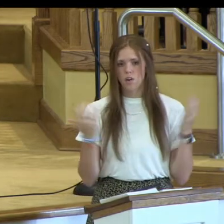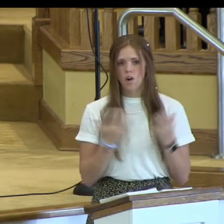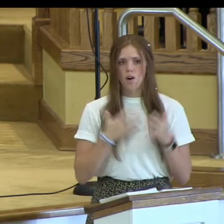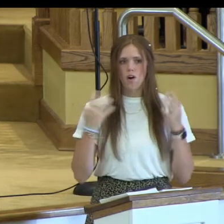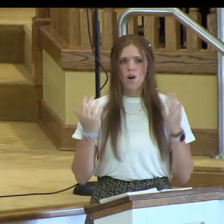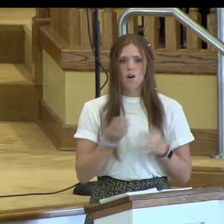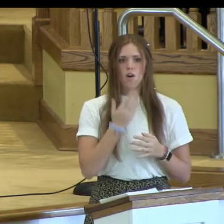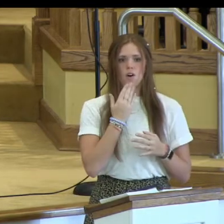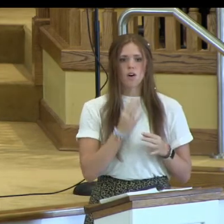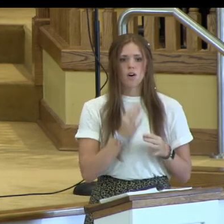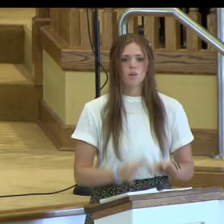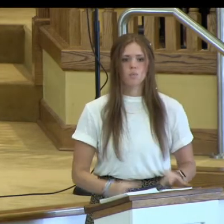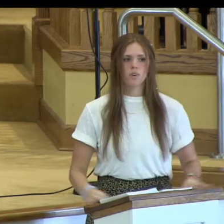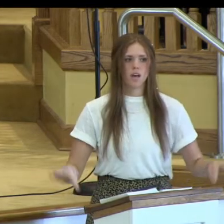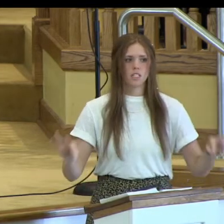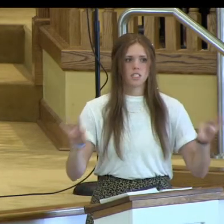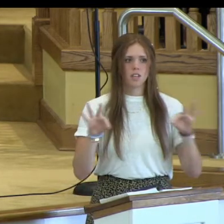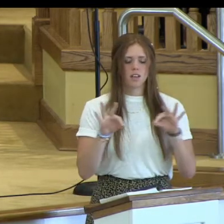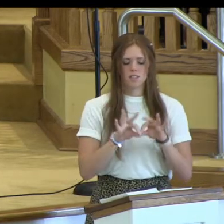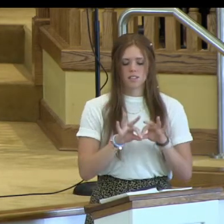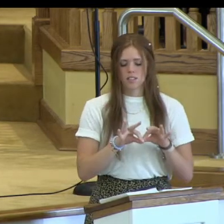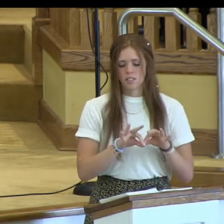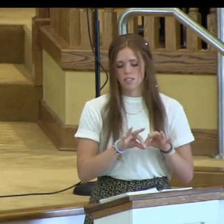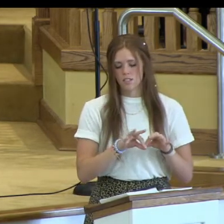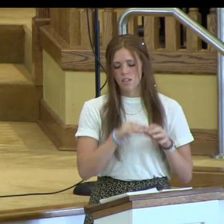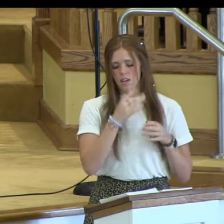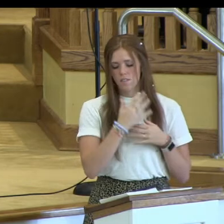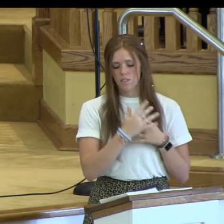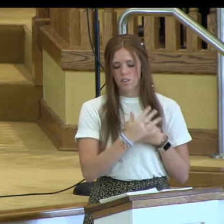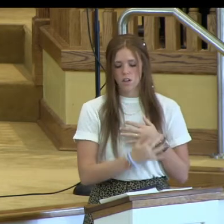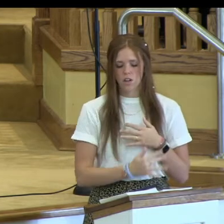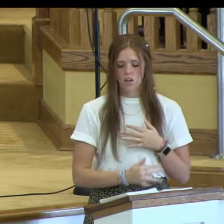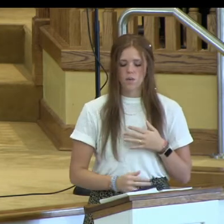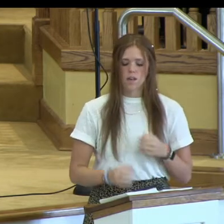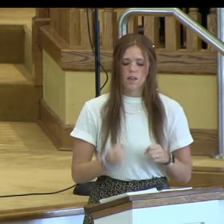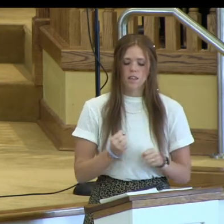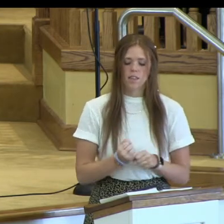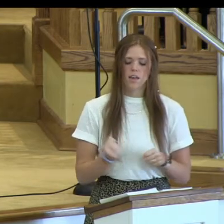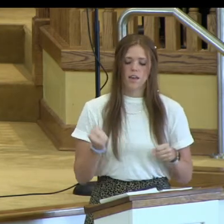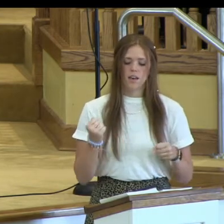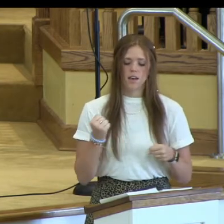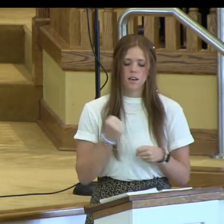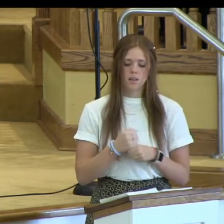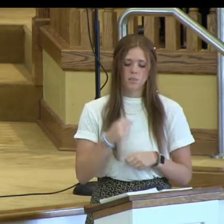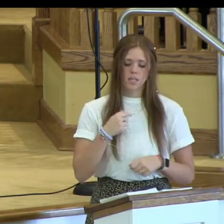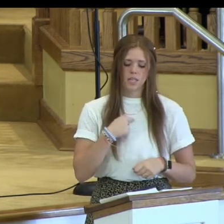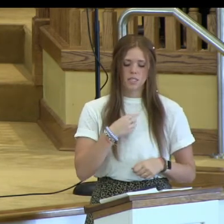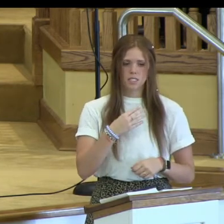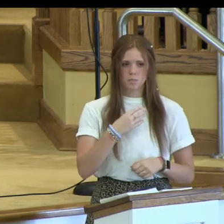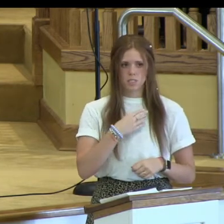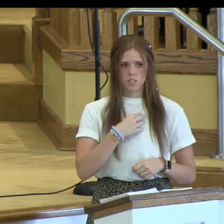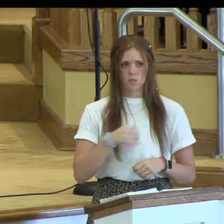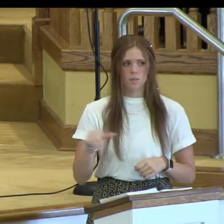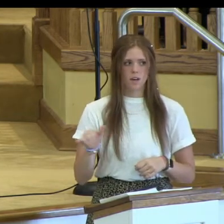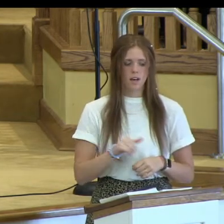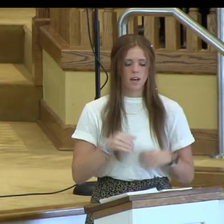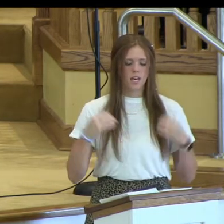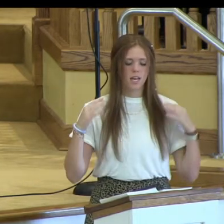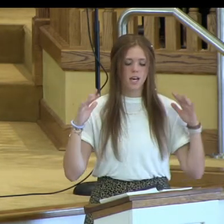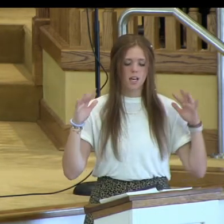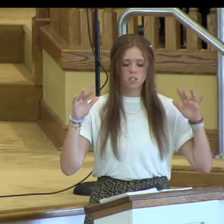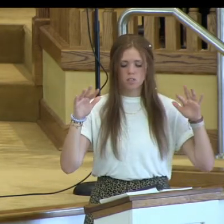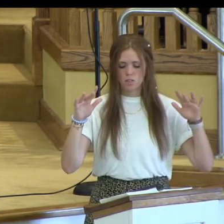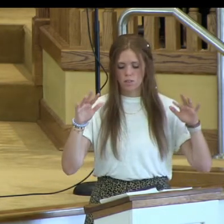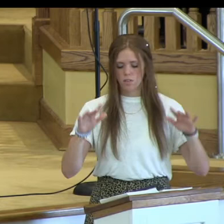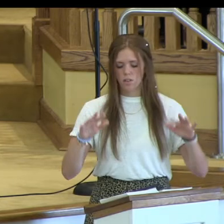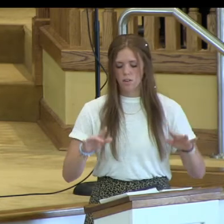Jesus. Oh, precious is the flow that makes me white